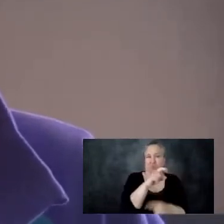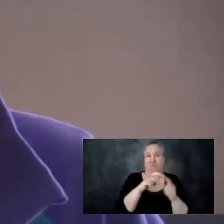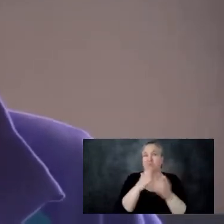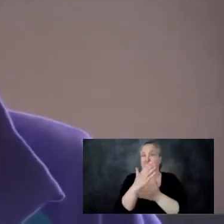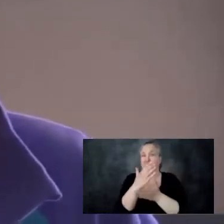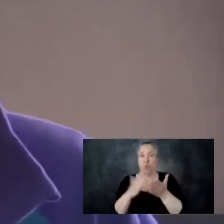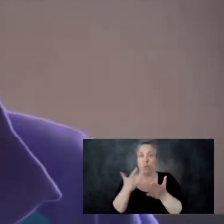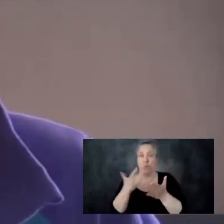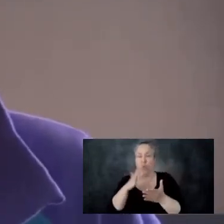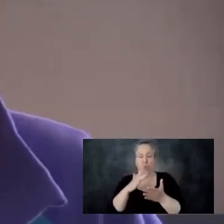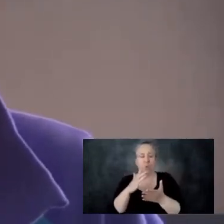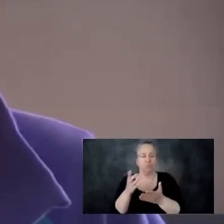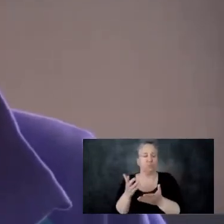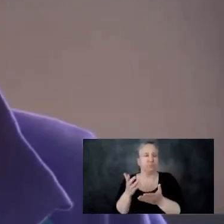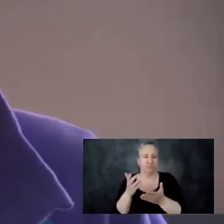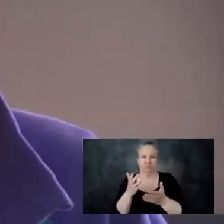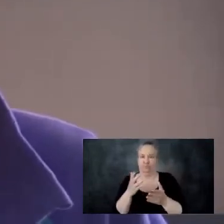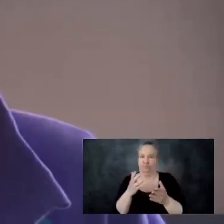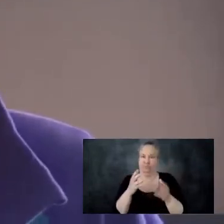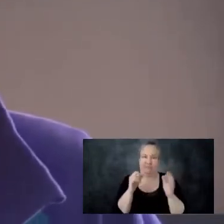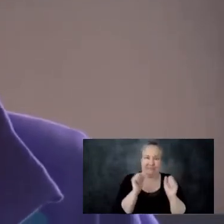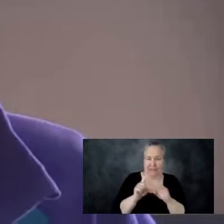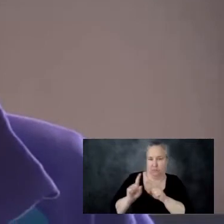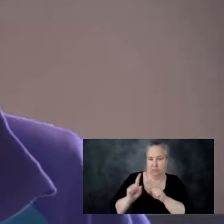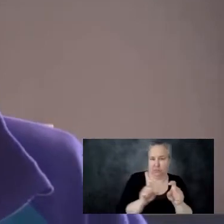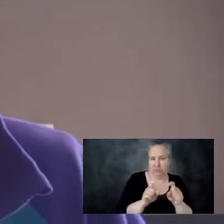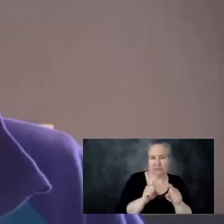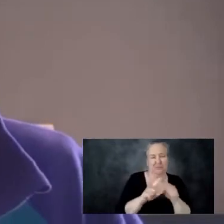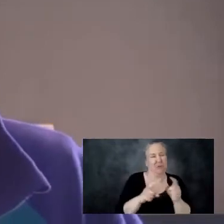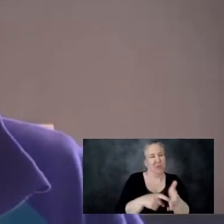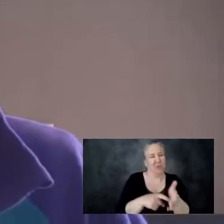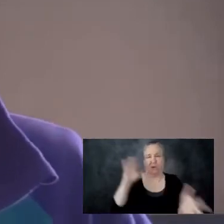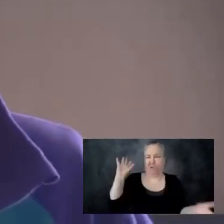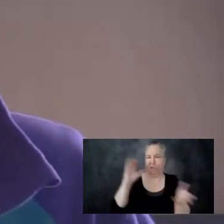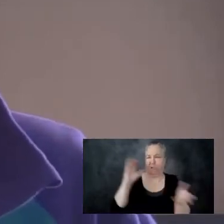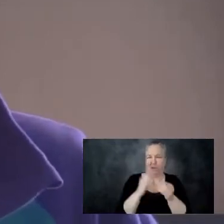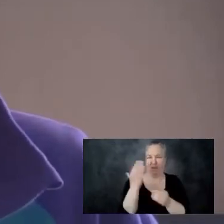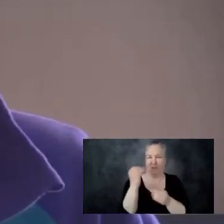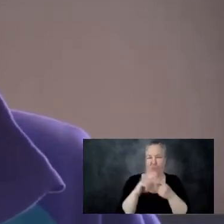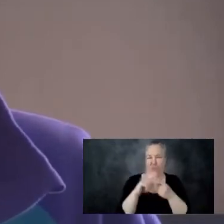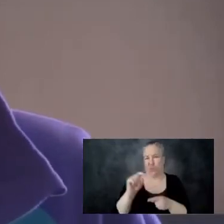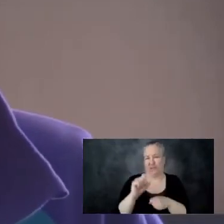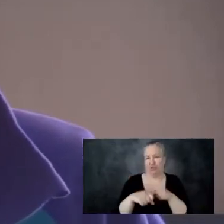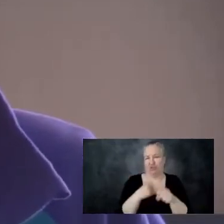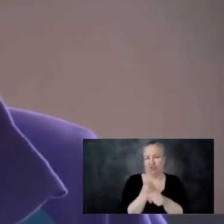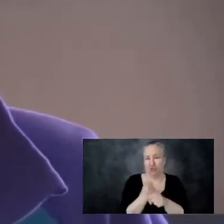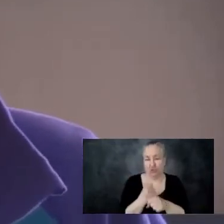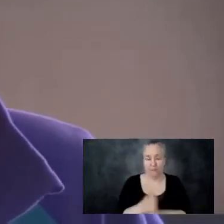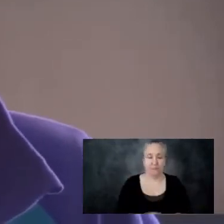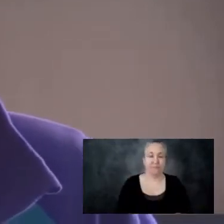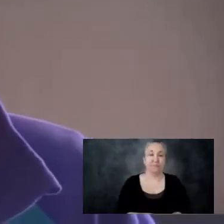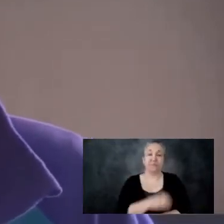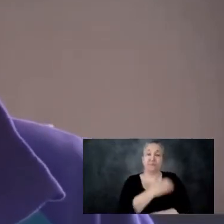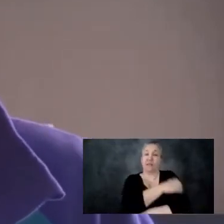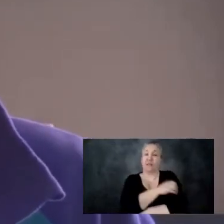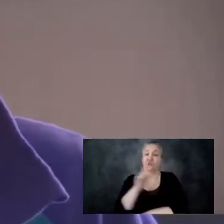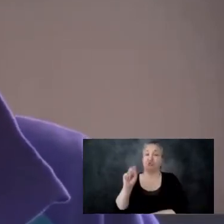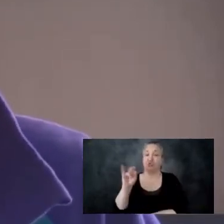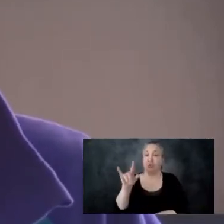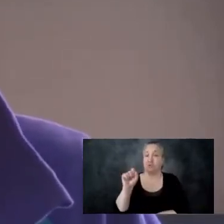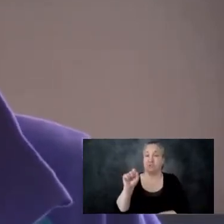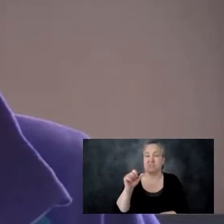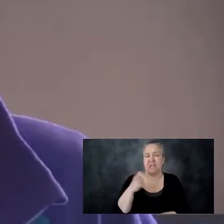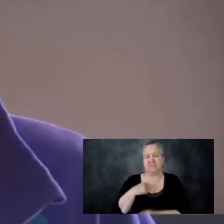will do, but it'll take 15 to 20 years to do so. So there are different types of clinical trials, and this is